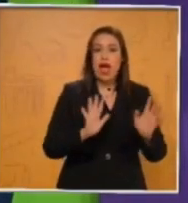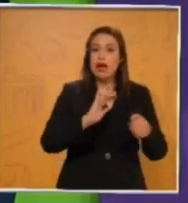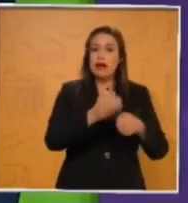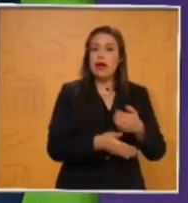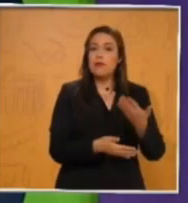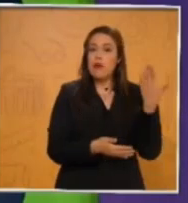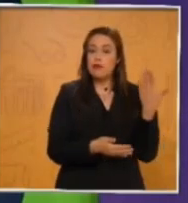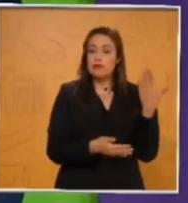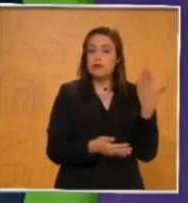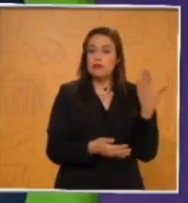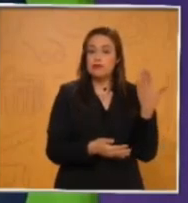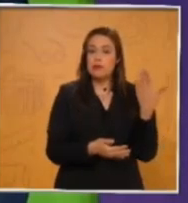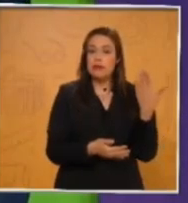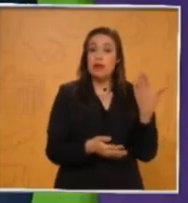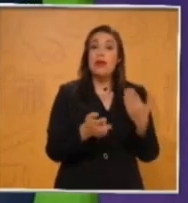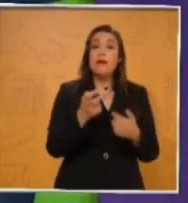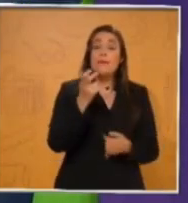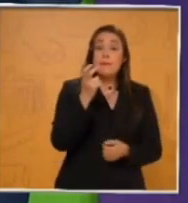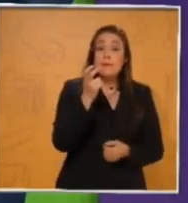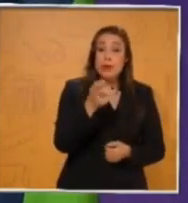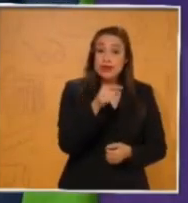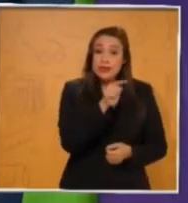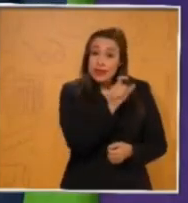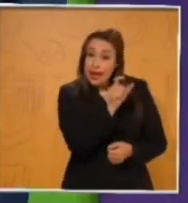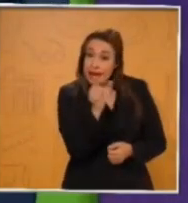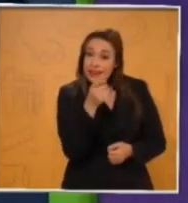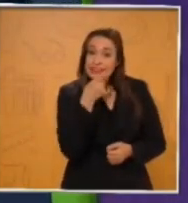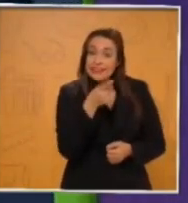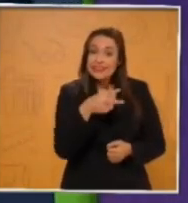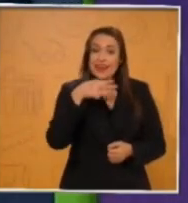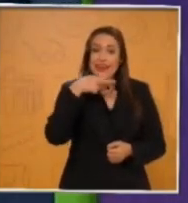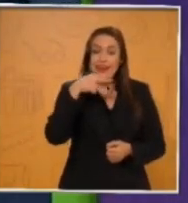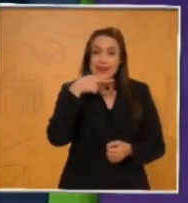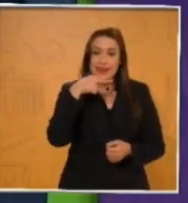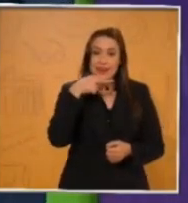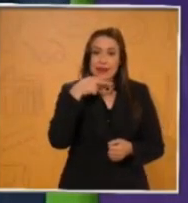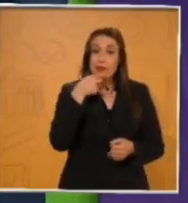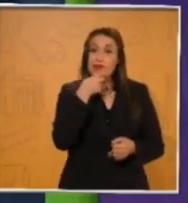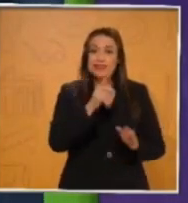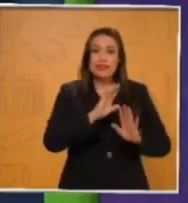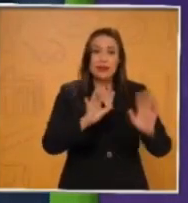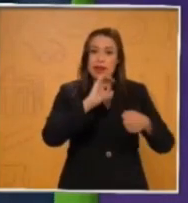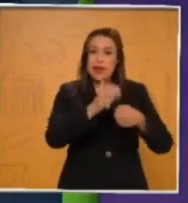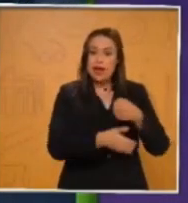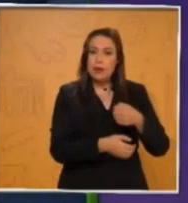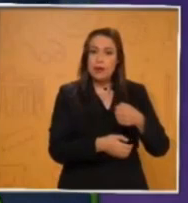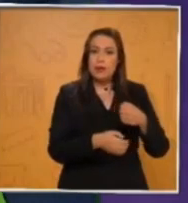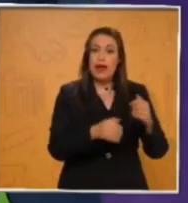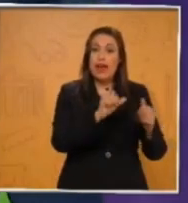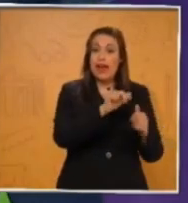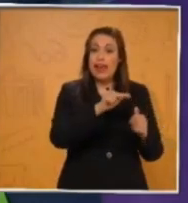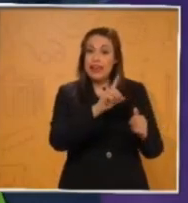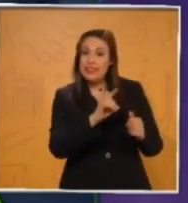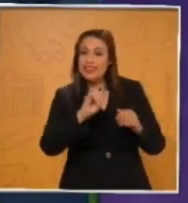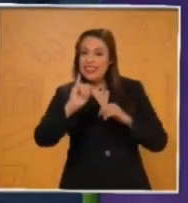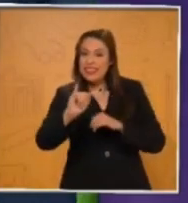E. So in these kind of verbs, when the verb finish in E, you